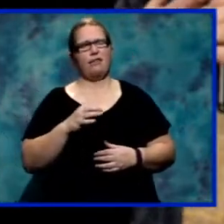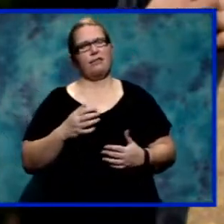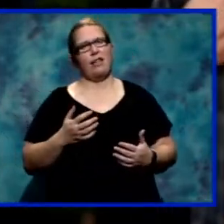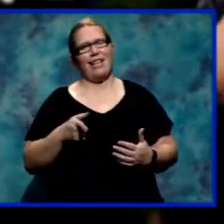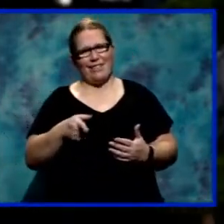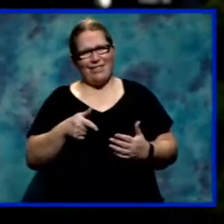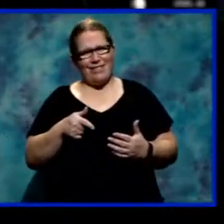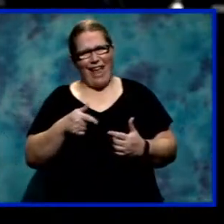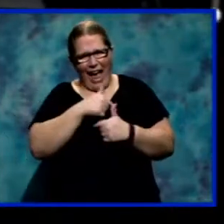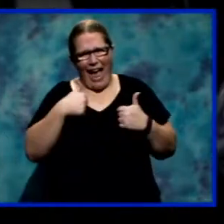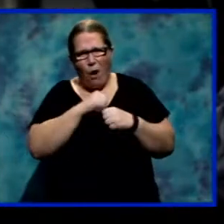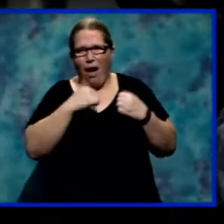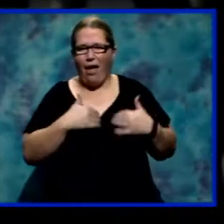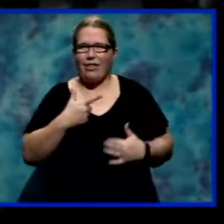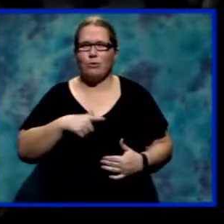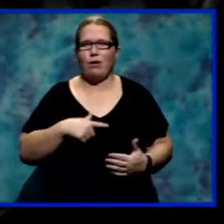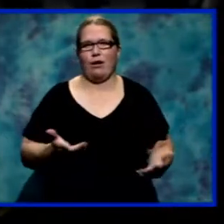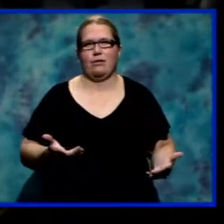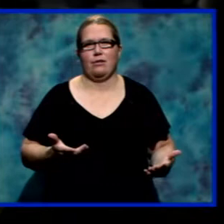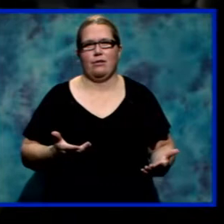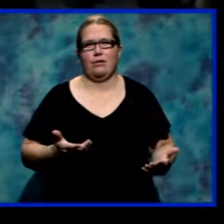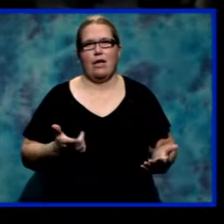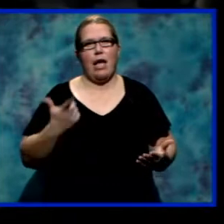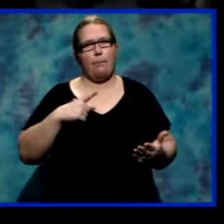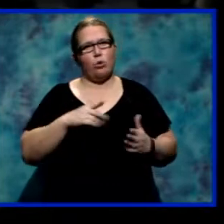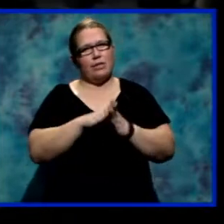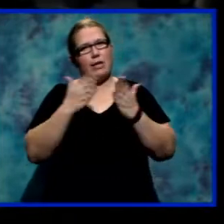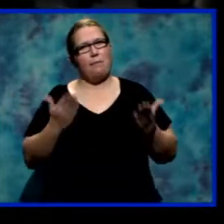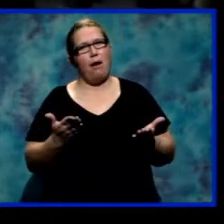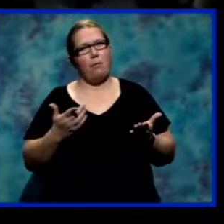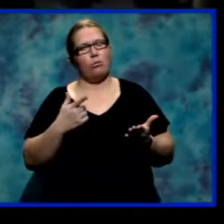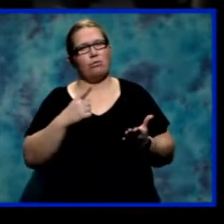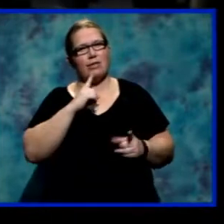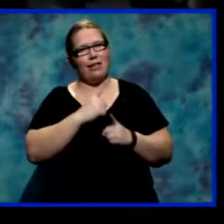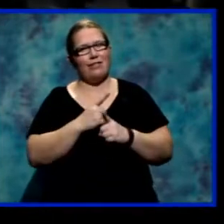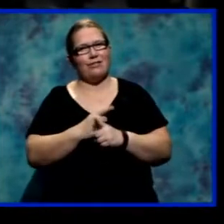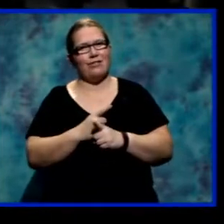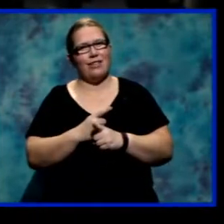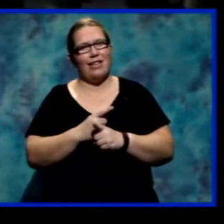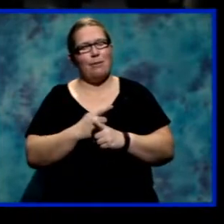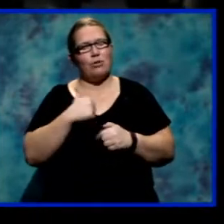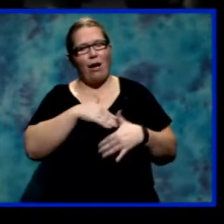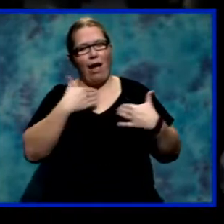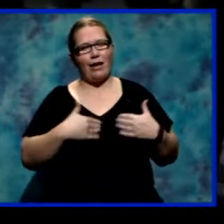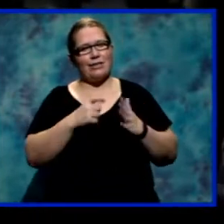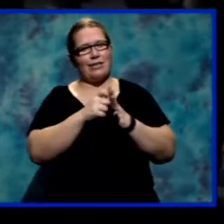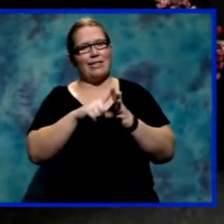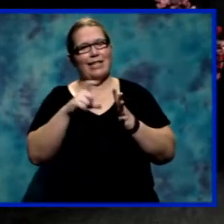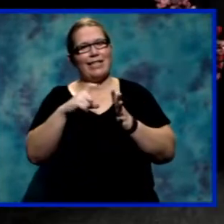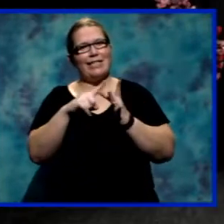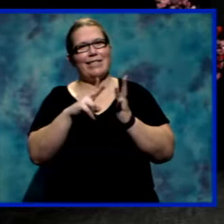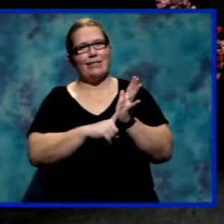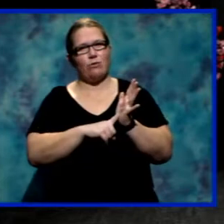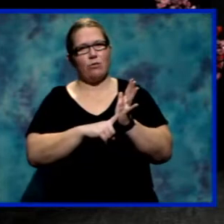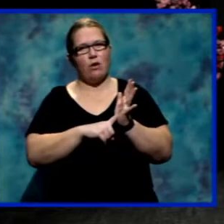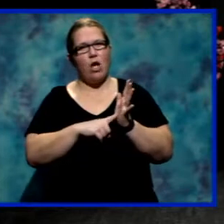their hearts. Because the Bible says, and it's painful to acknowledge it, their hearts are deceitful. And we need the Holy Spirit